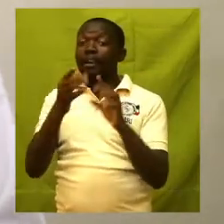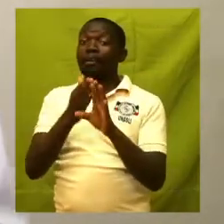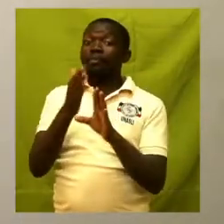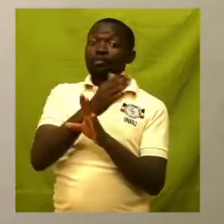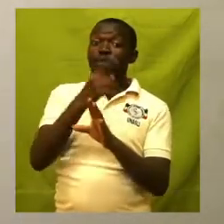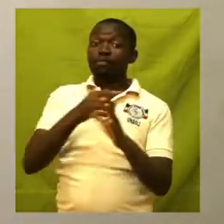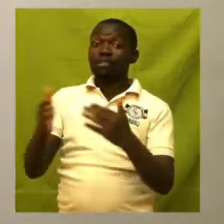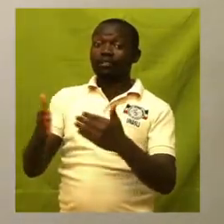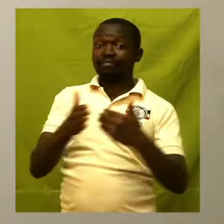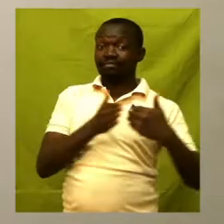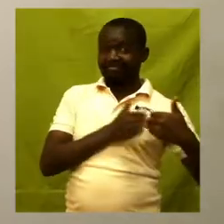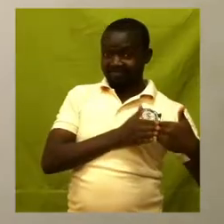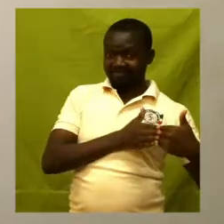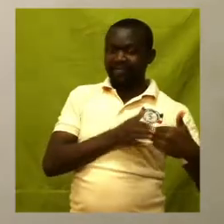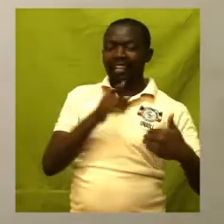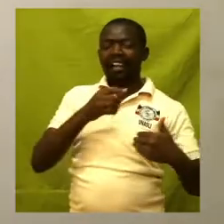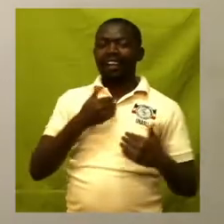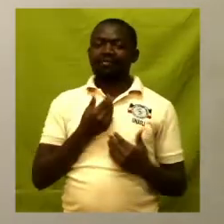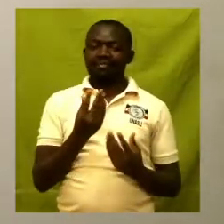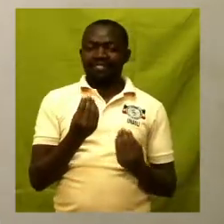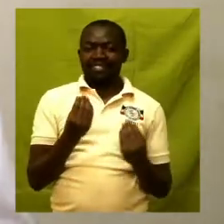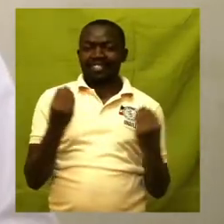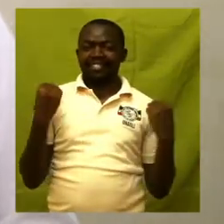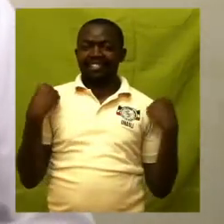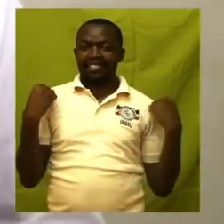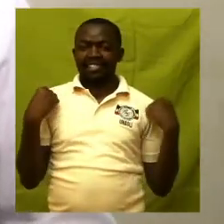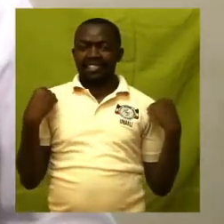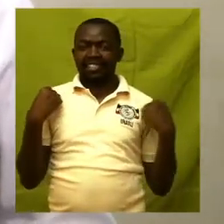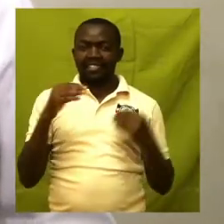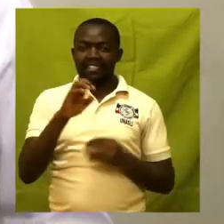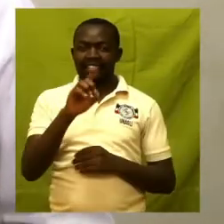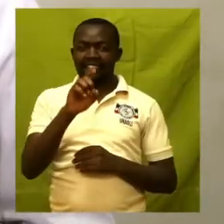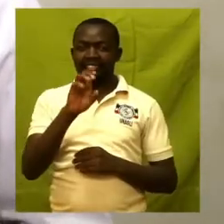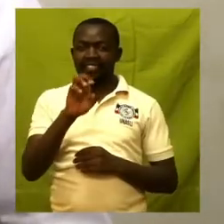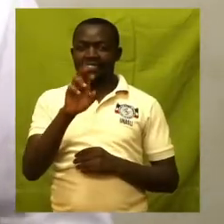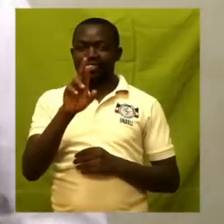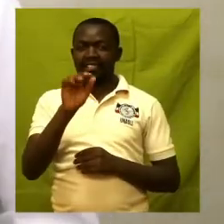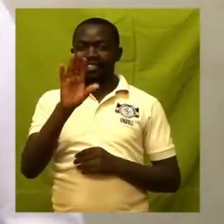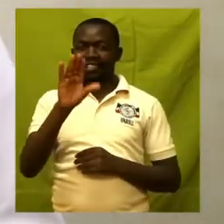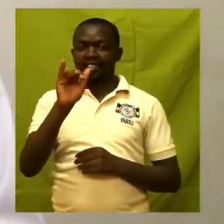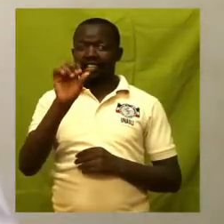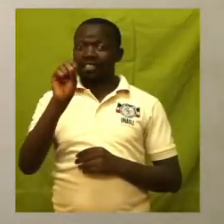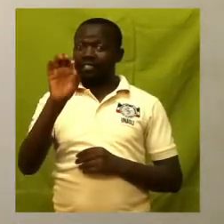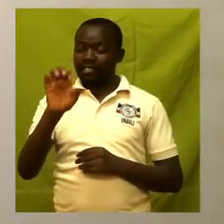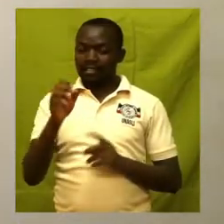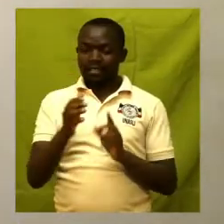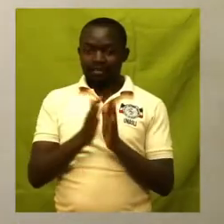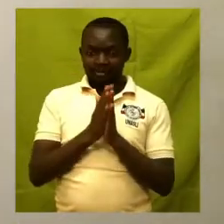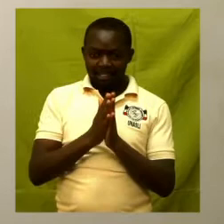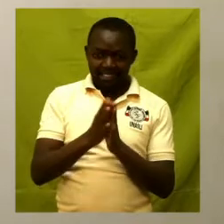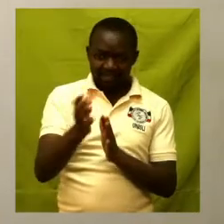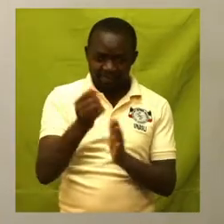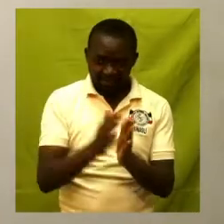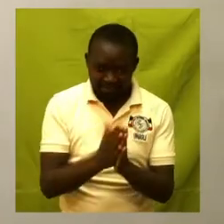come to the close of the lesson, I have a simple exercise for you. So get a